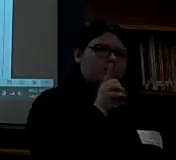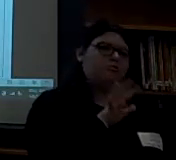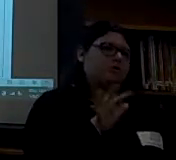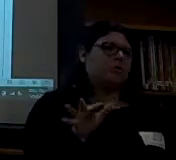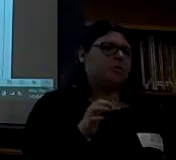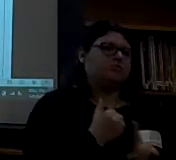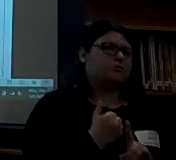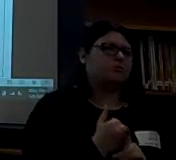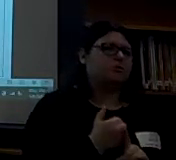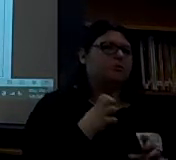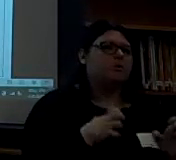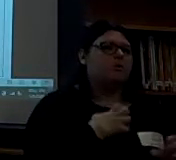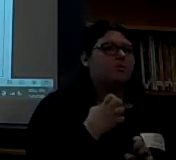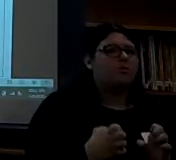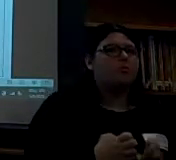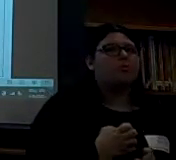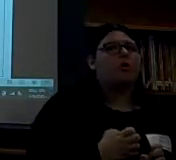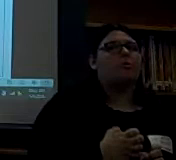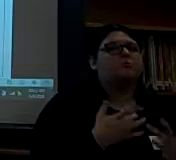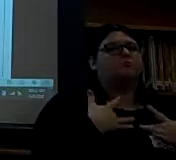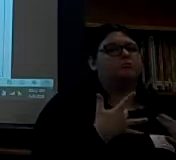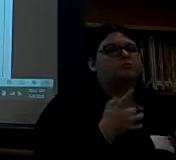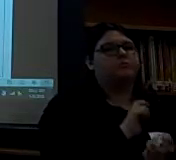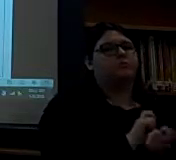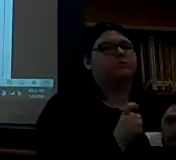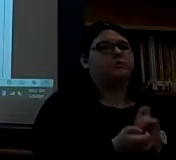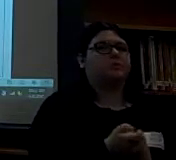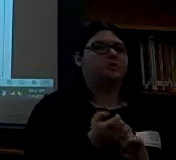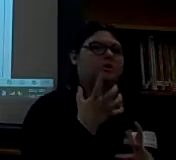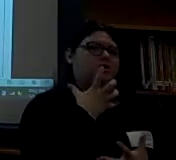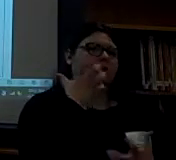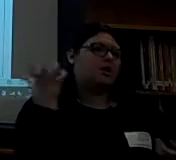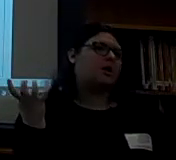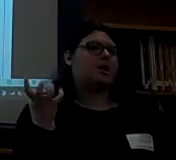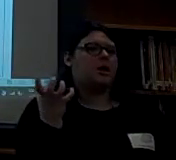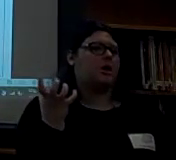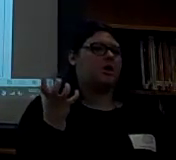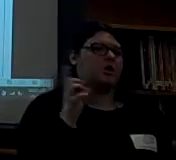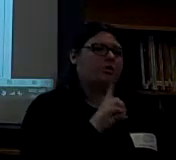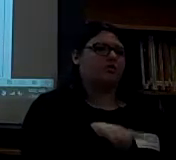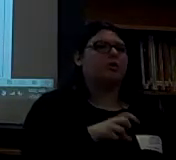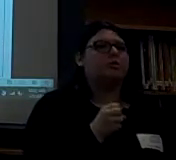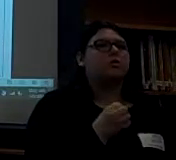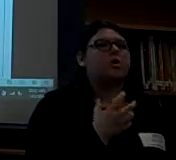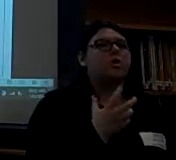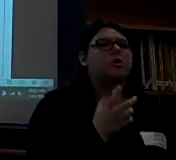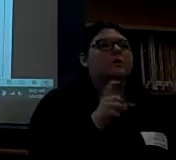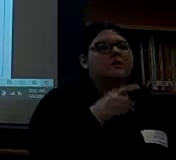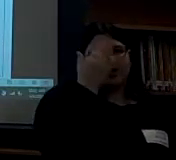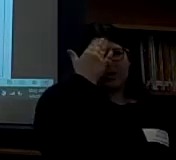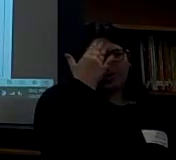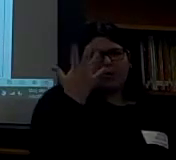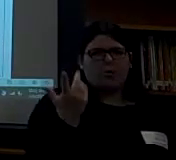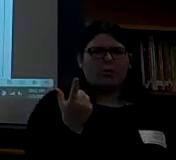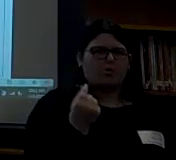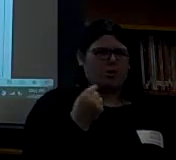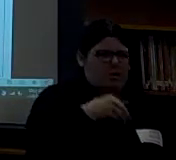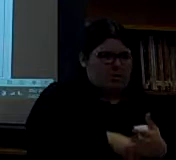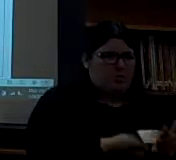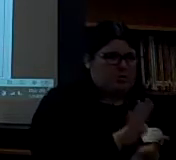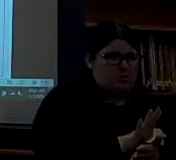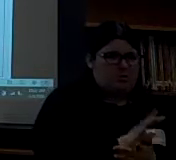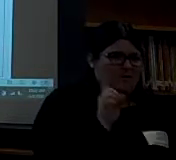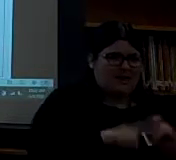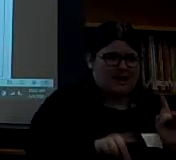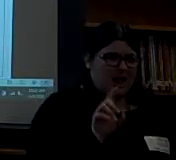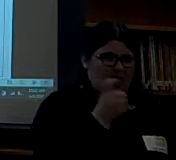down. Motion tends to change the anger response. Movement tends to. Some kids, though, need to know, what can I do when I'm in school and I can't